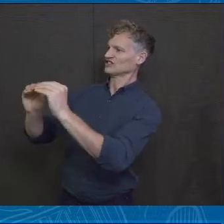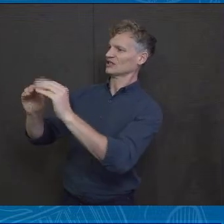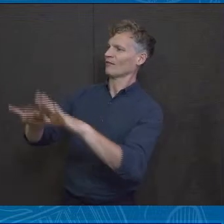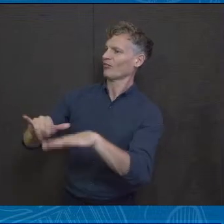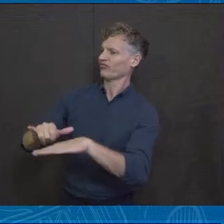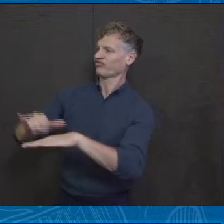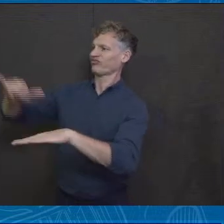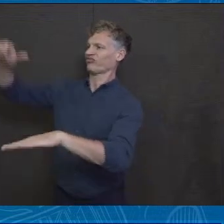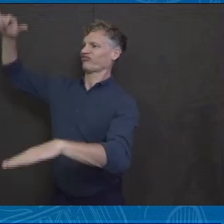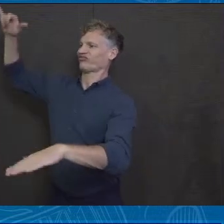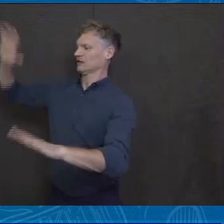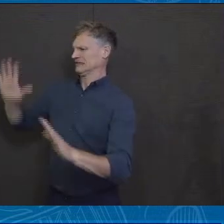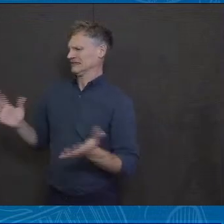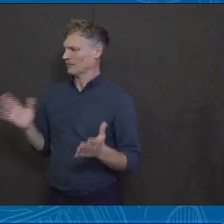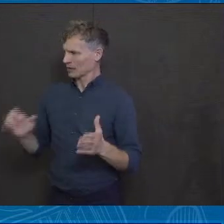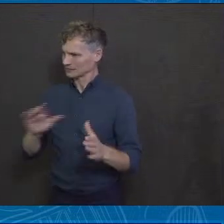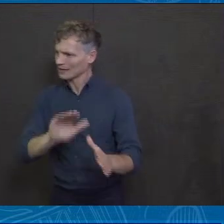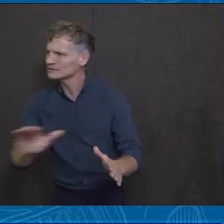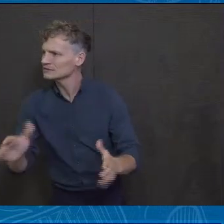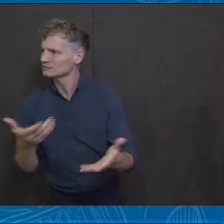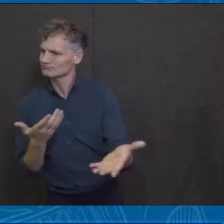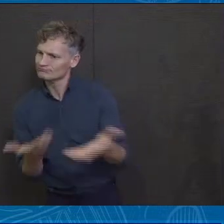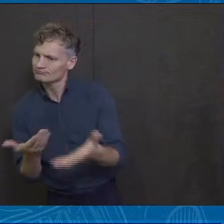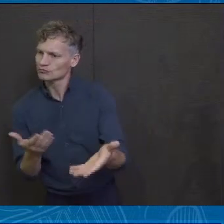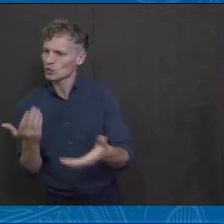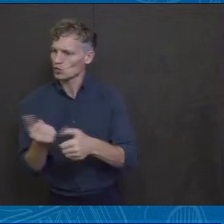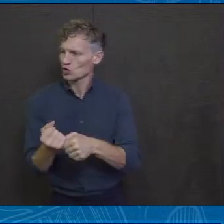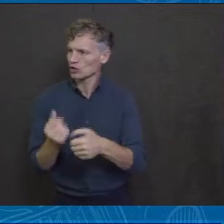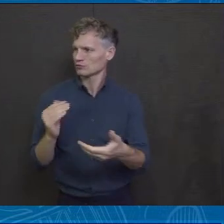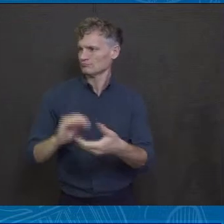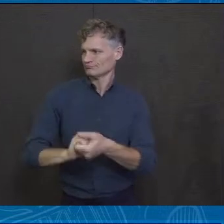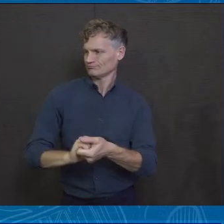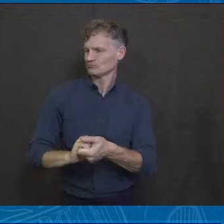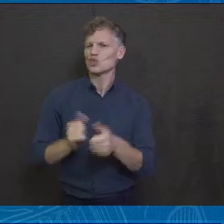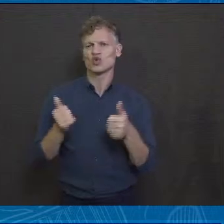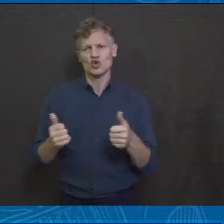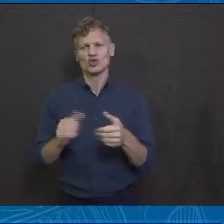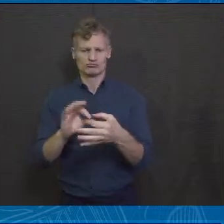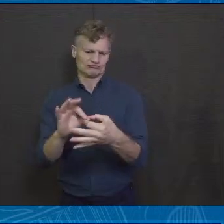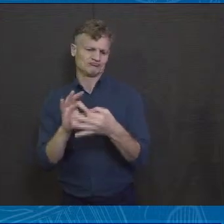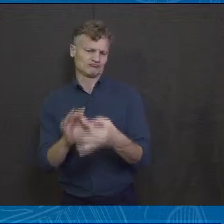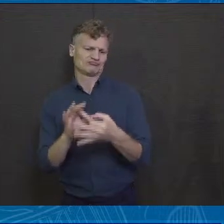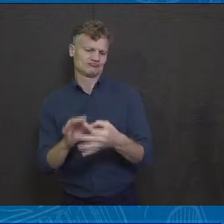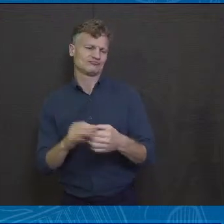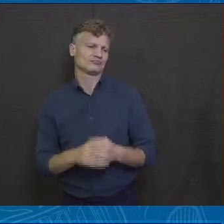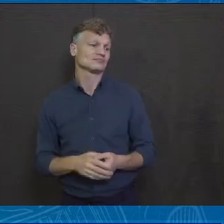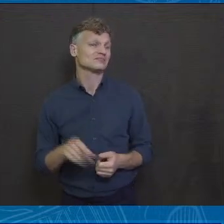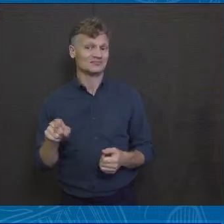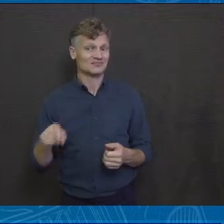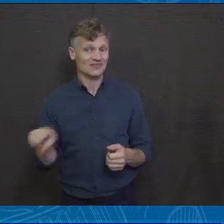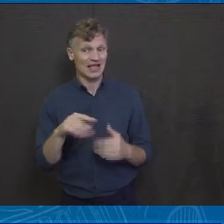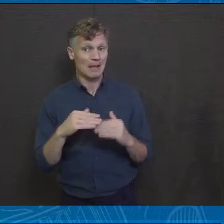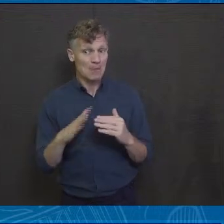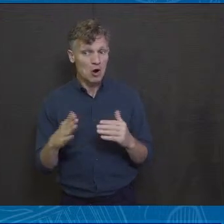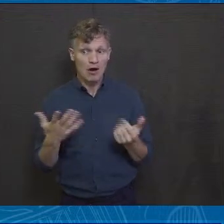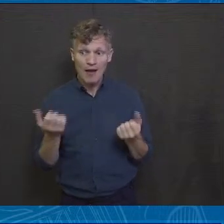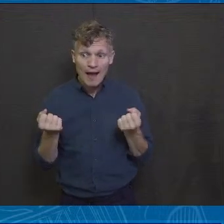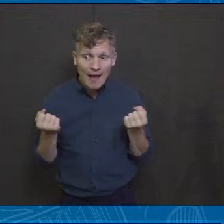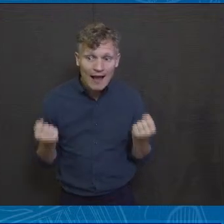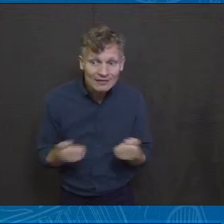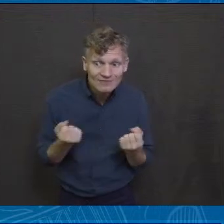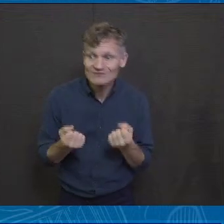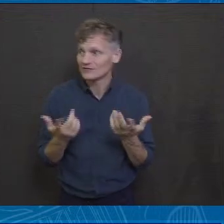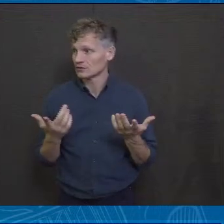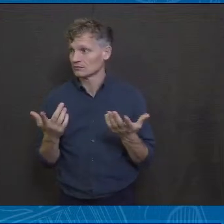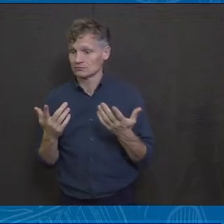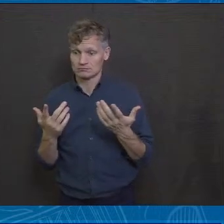well, and they are likely collaborate with local government, and they are actually actively and proactively together